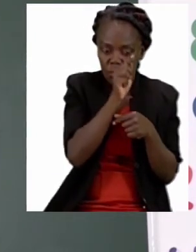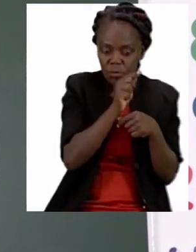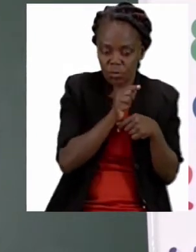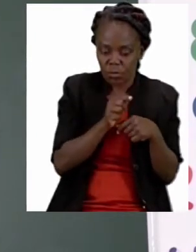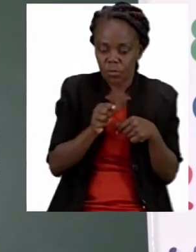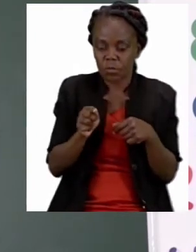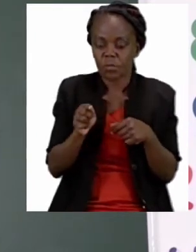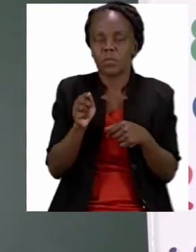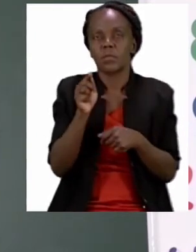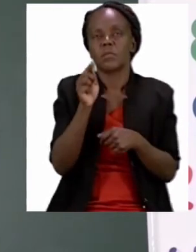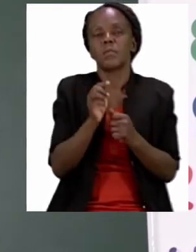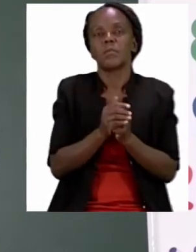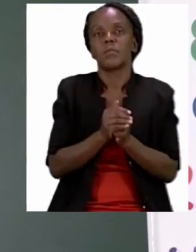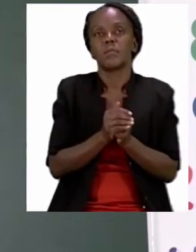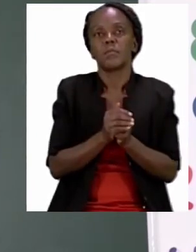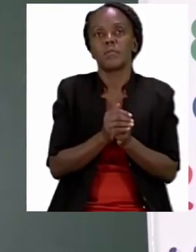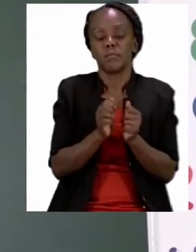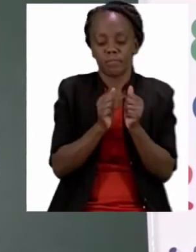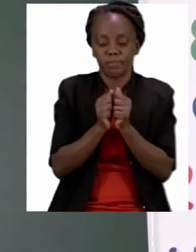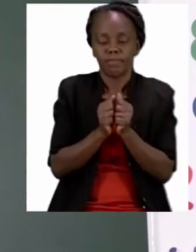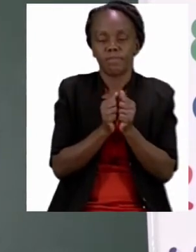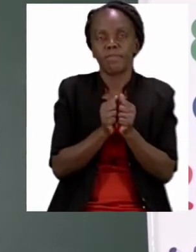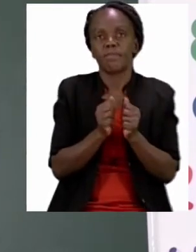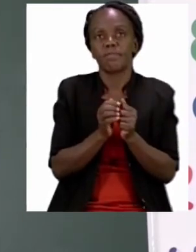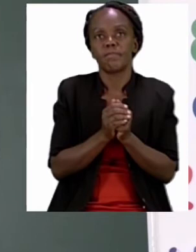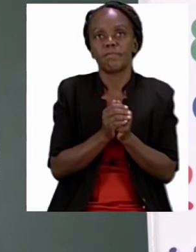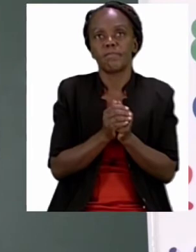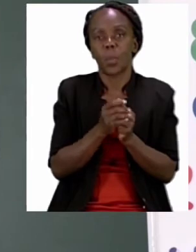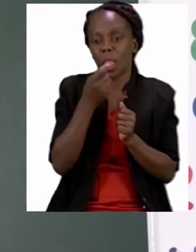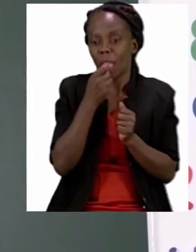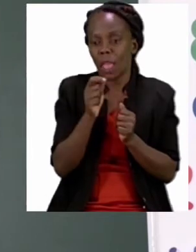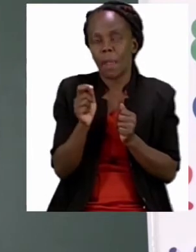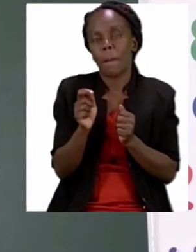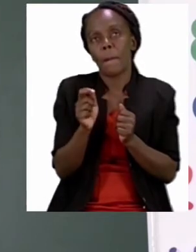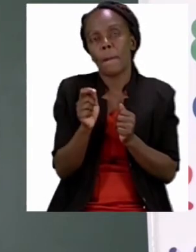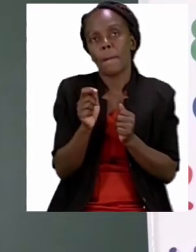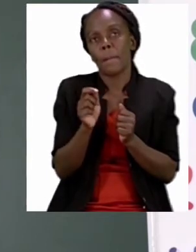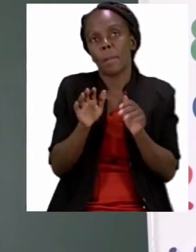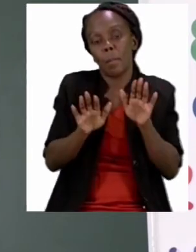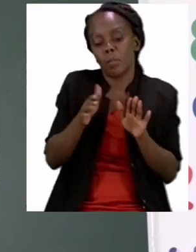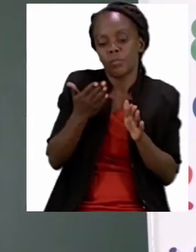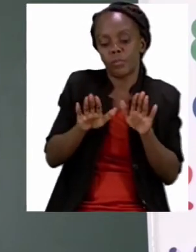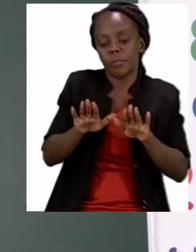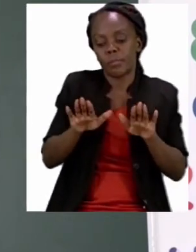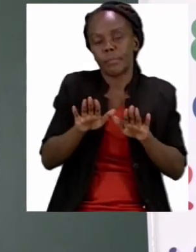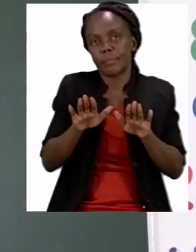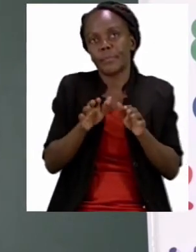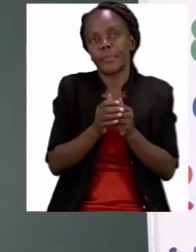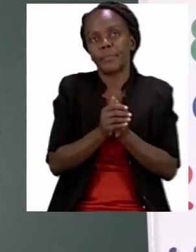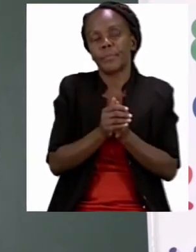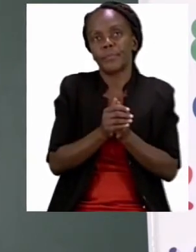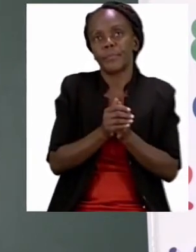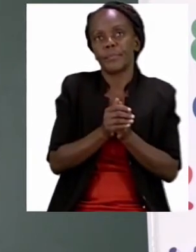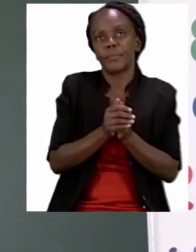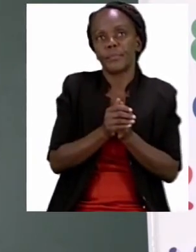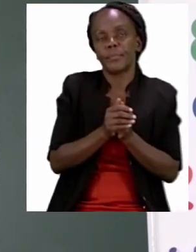us to do it together. I would like you to please take your pencil or your color, and we're going to do it together.